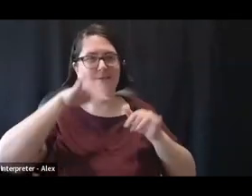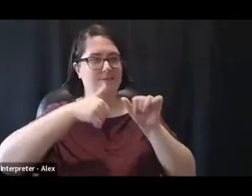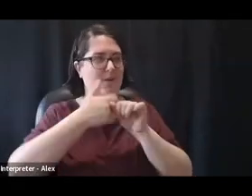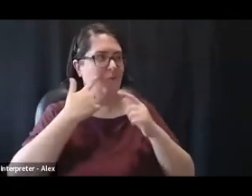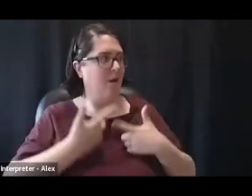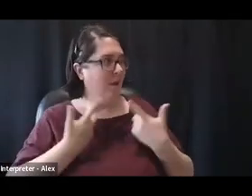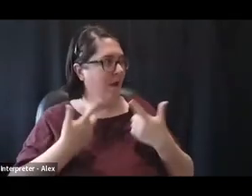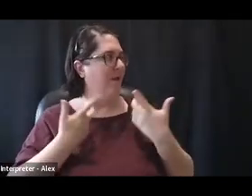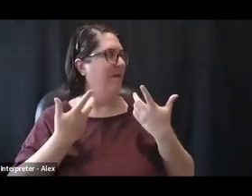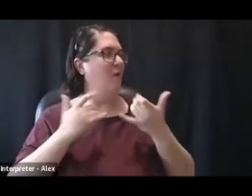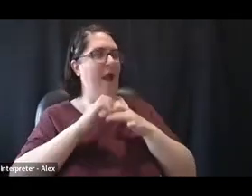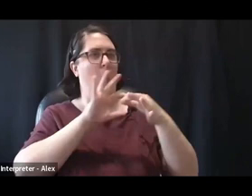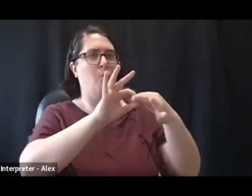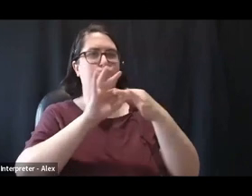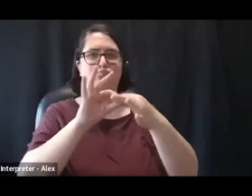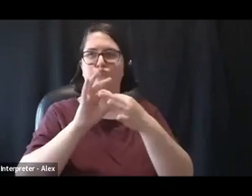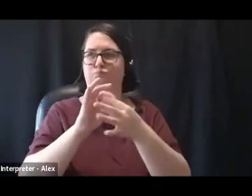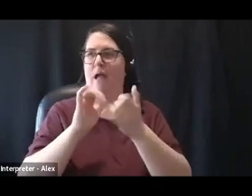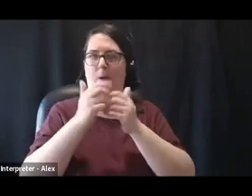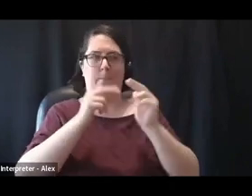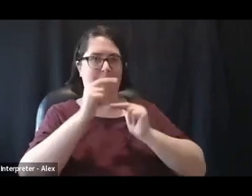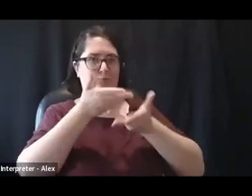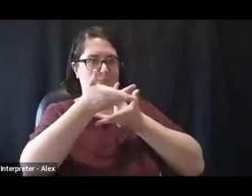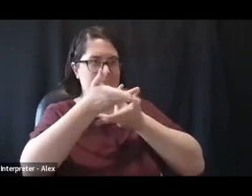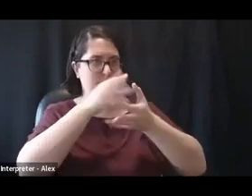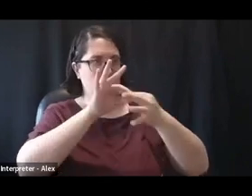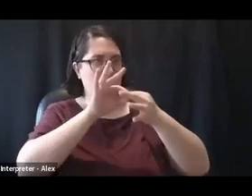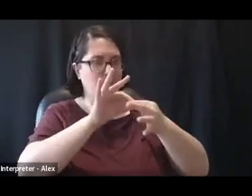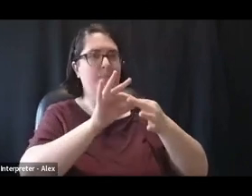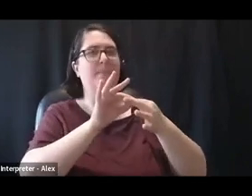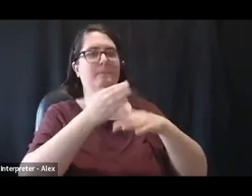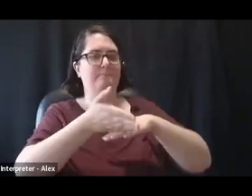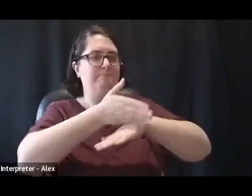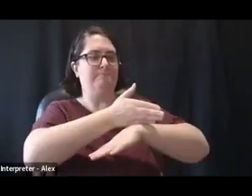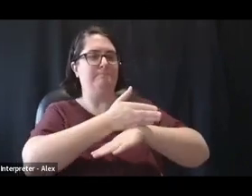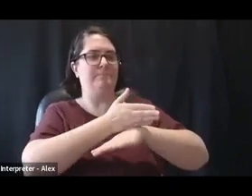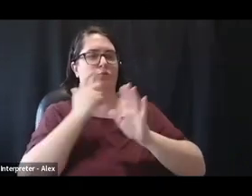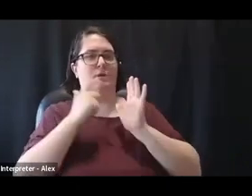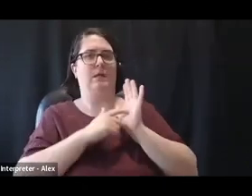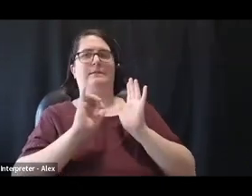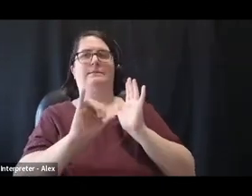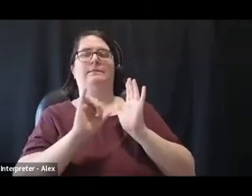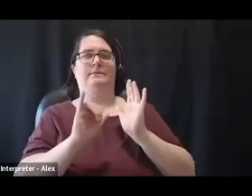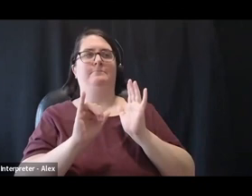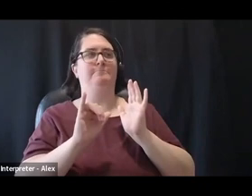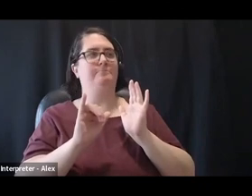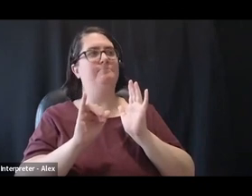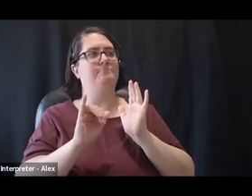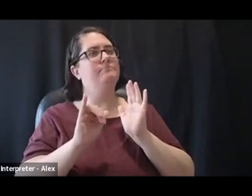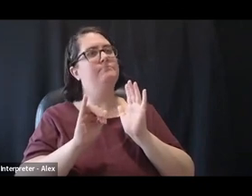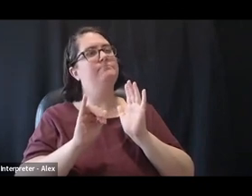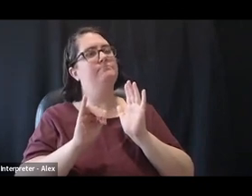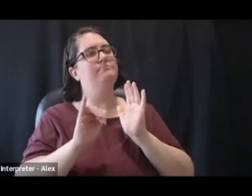other in sort of how we want to build these relationships. And acknowledging that and recognizing that position, I think is